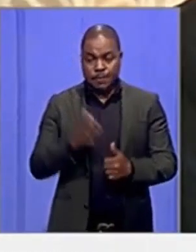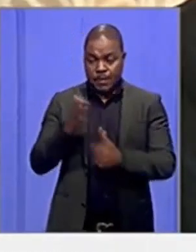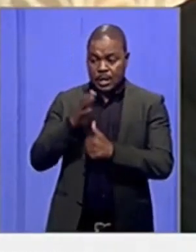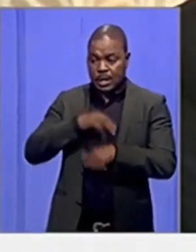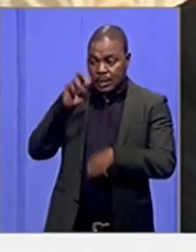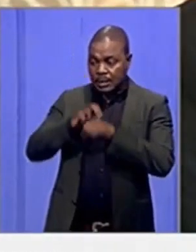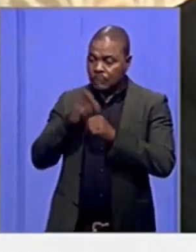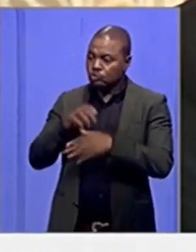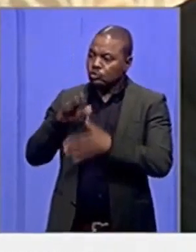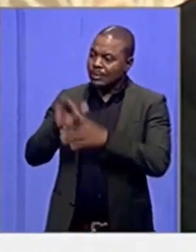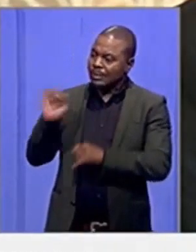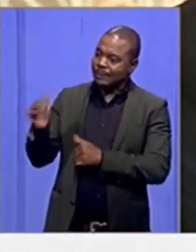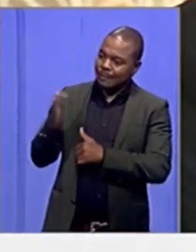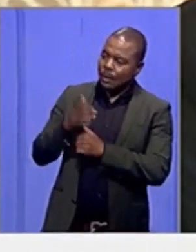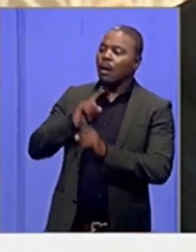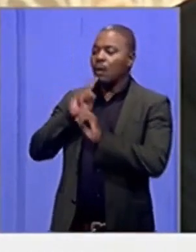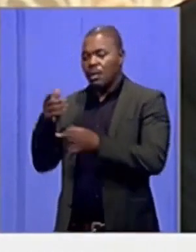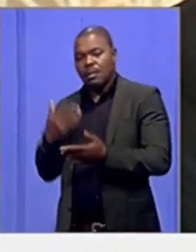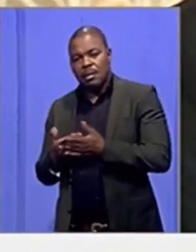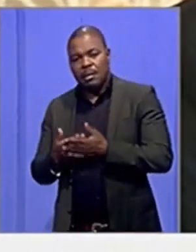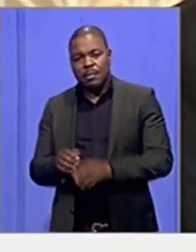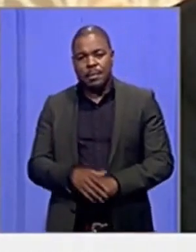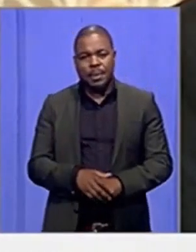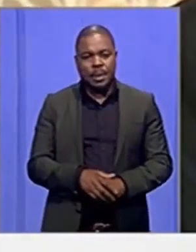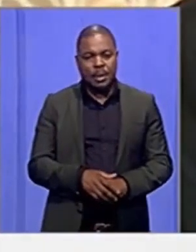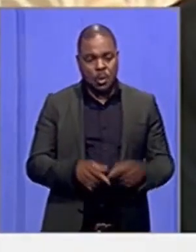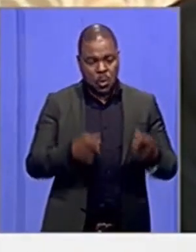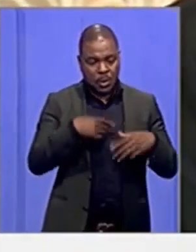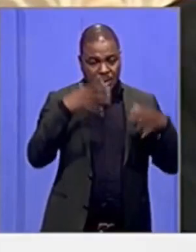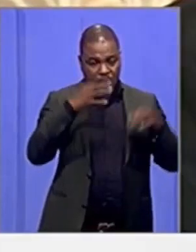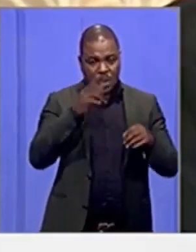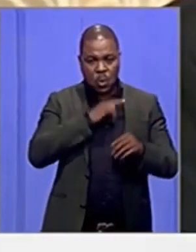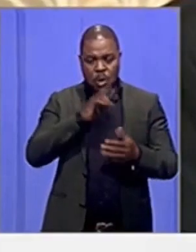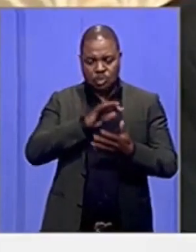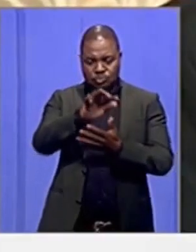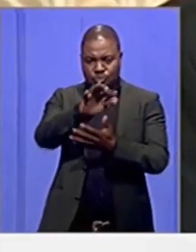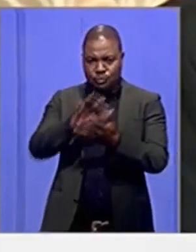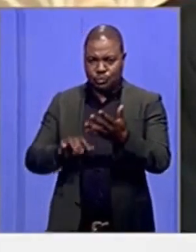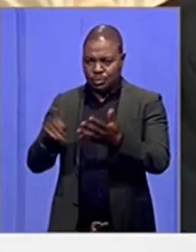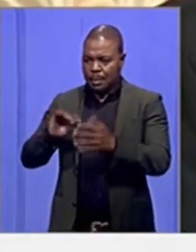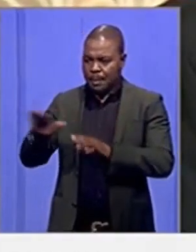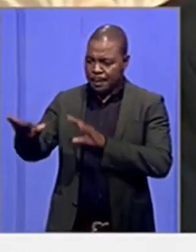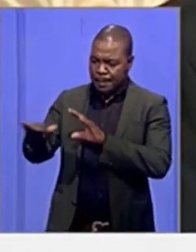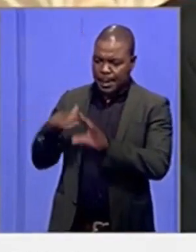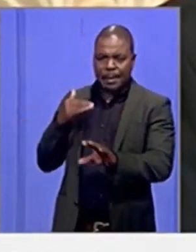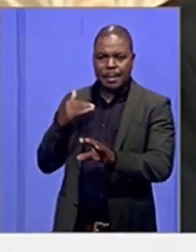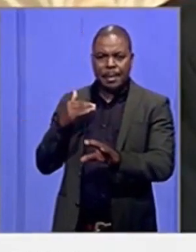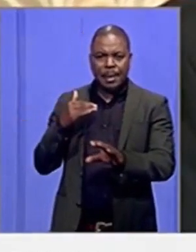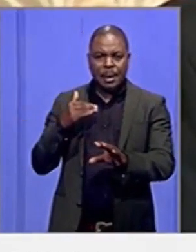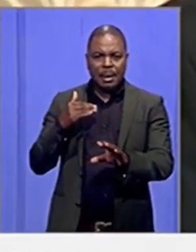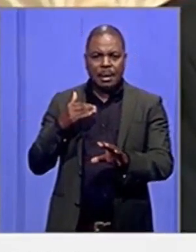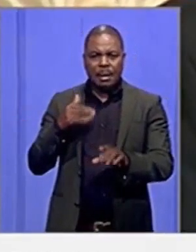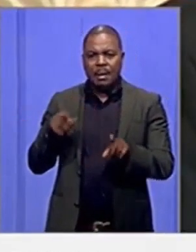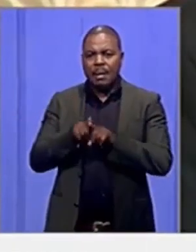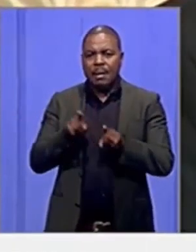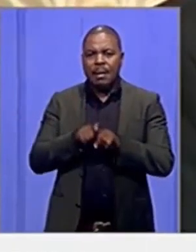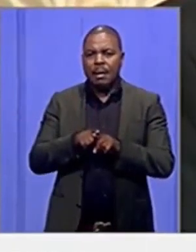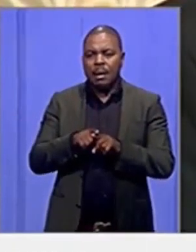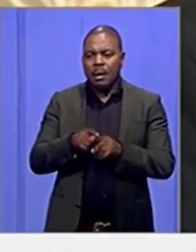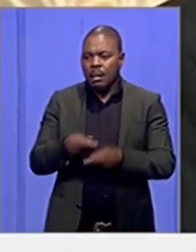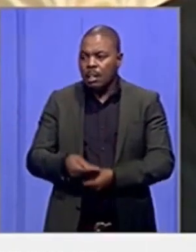So what we have then resolved was that because that statement was sent to me, it was just as it was